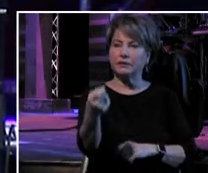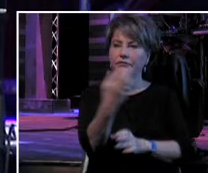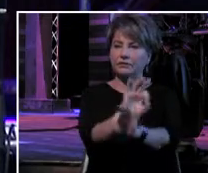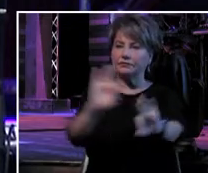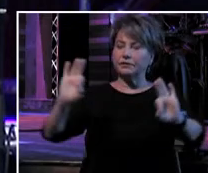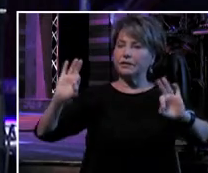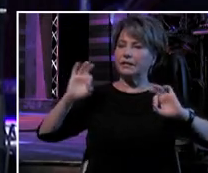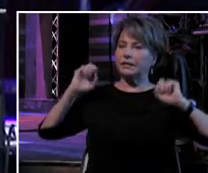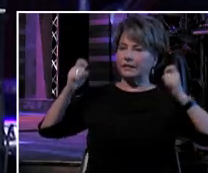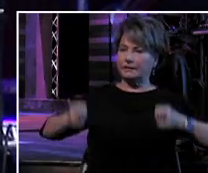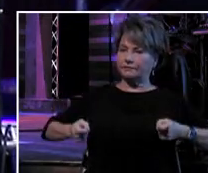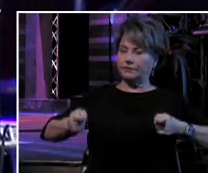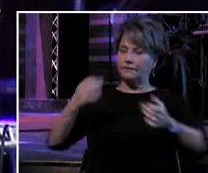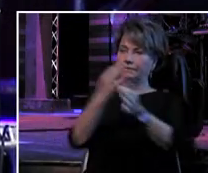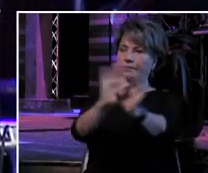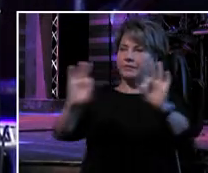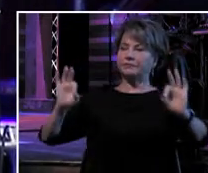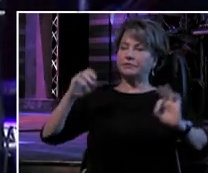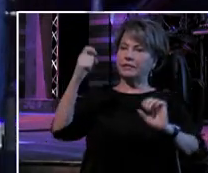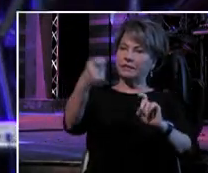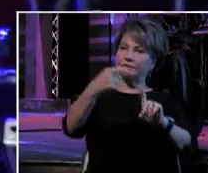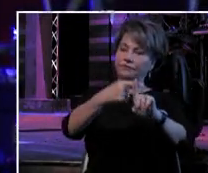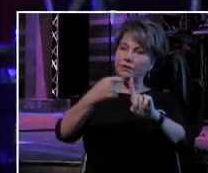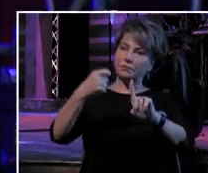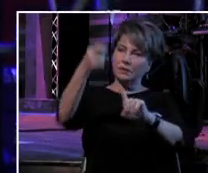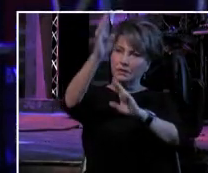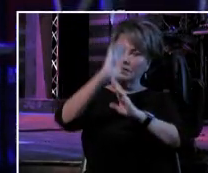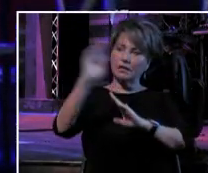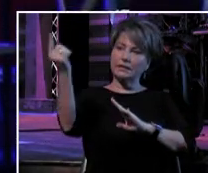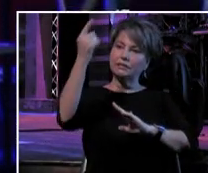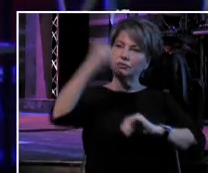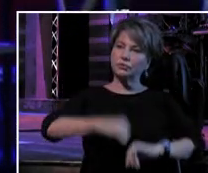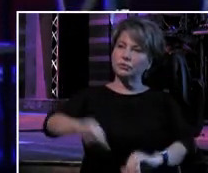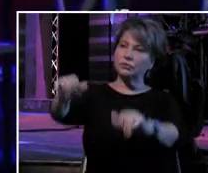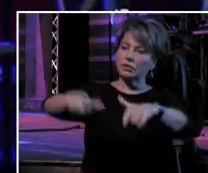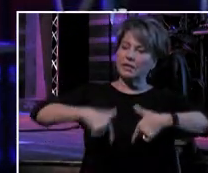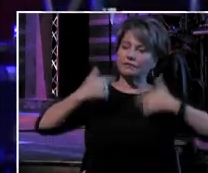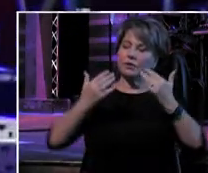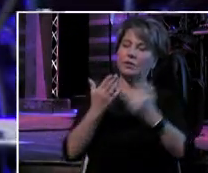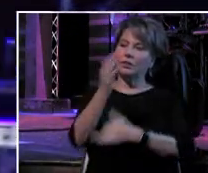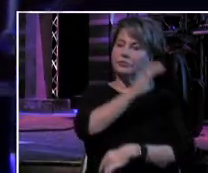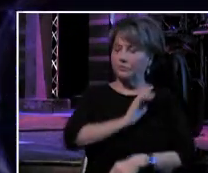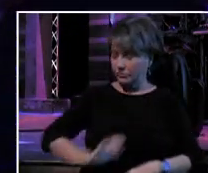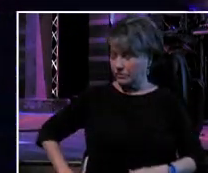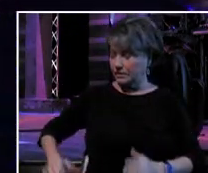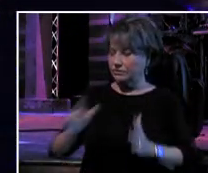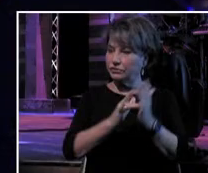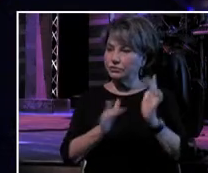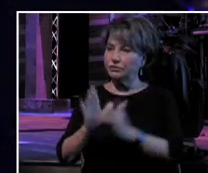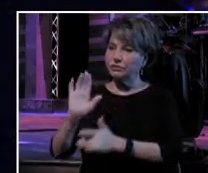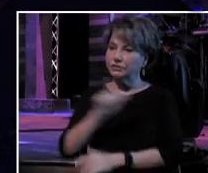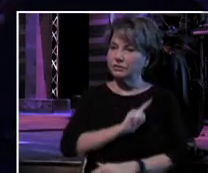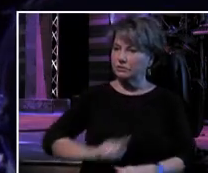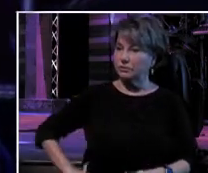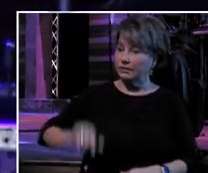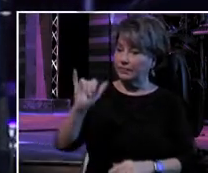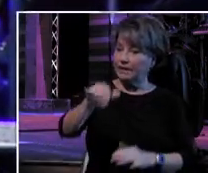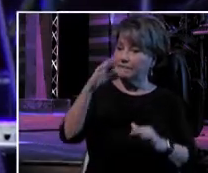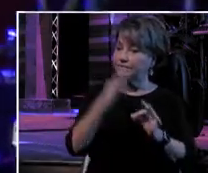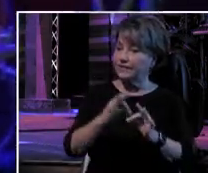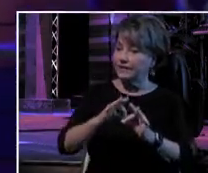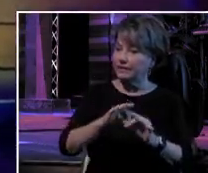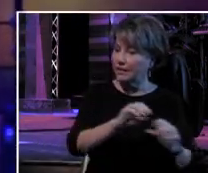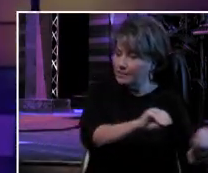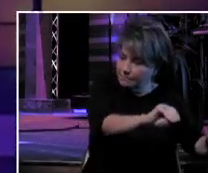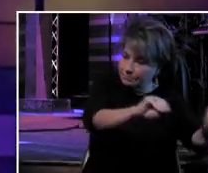gift. It's a free gift of God, is eternal life in Christ Jesus our Lord. So that faith is what moves us from